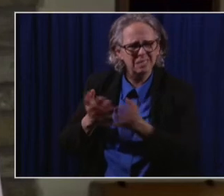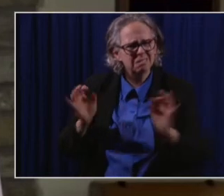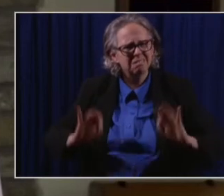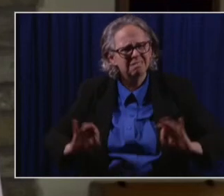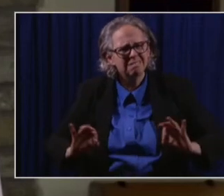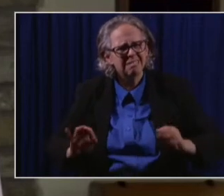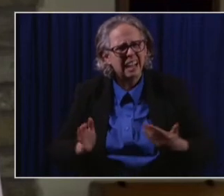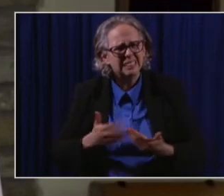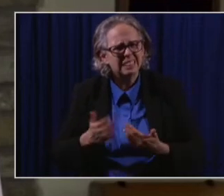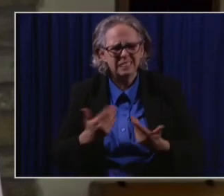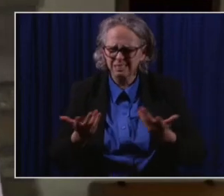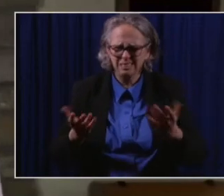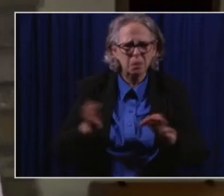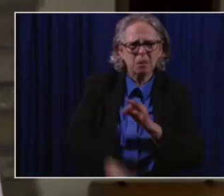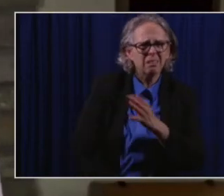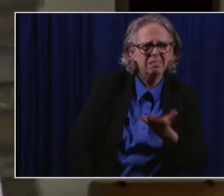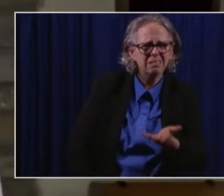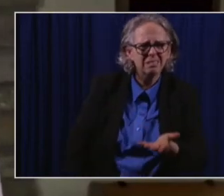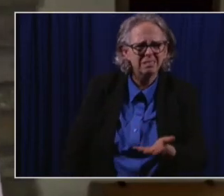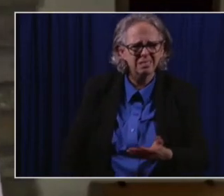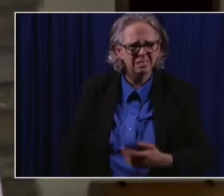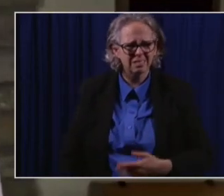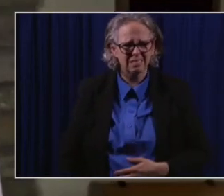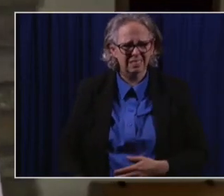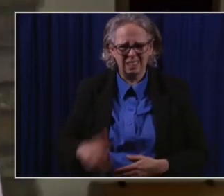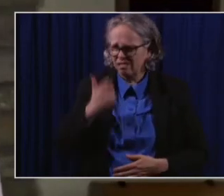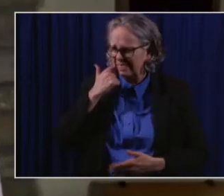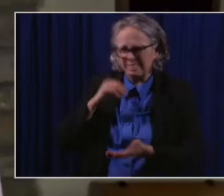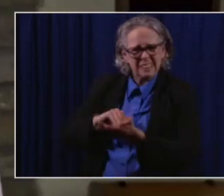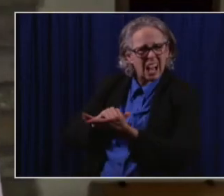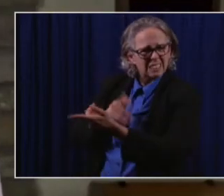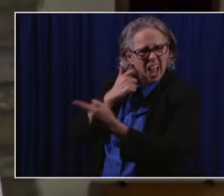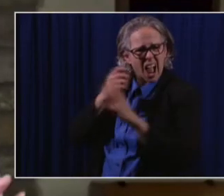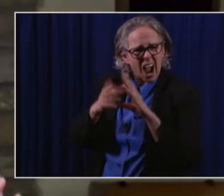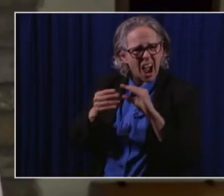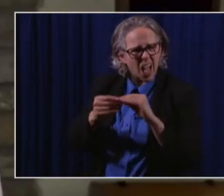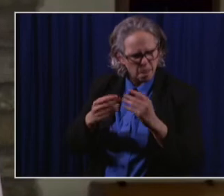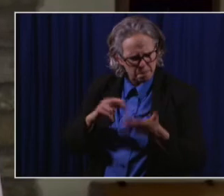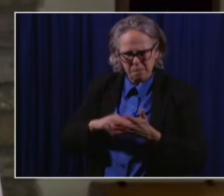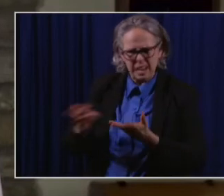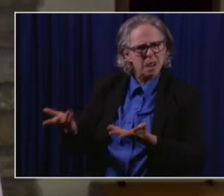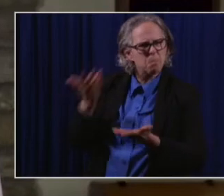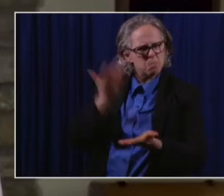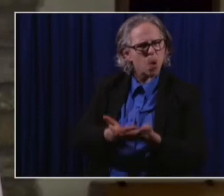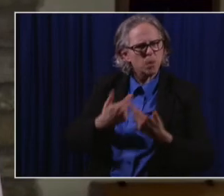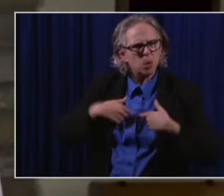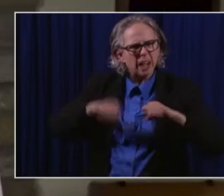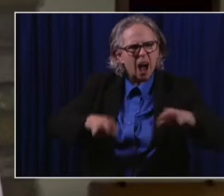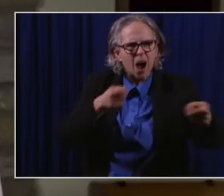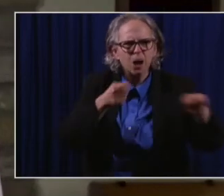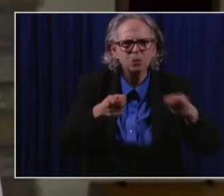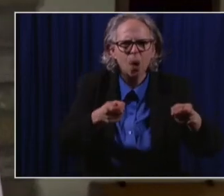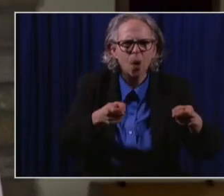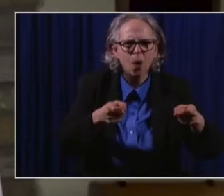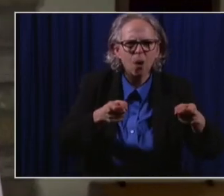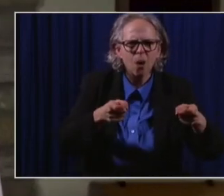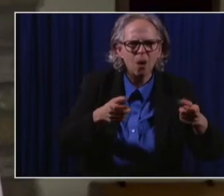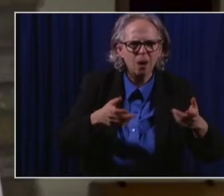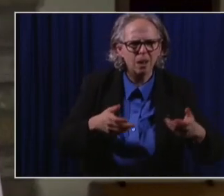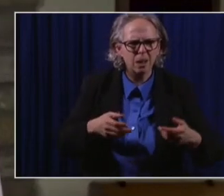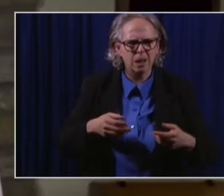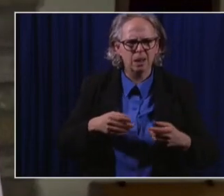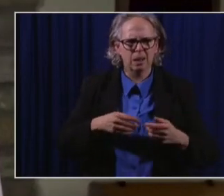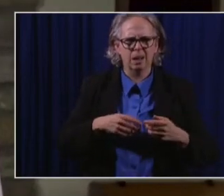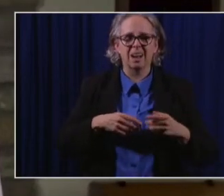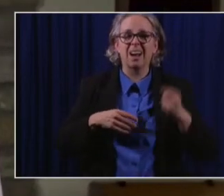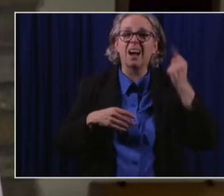ago from Metro, most things we can do. I mean, people are talking about Thanksgiving. If you're going to do it